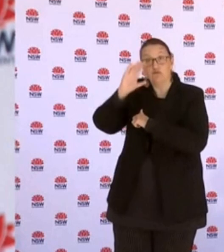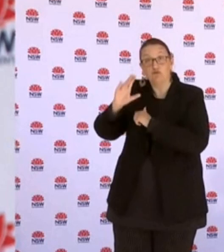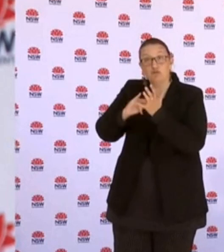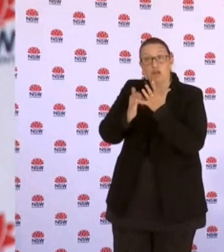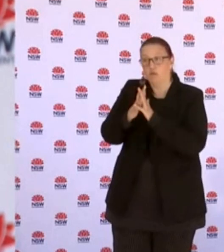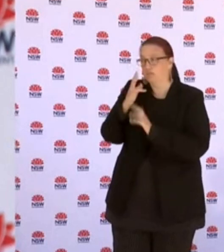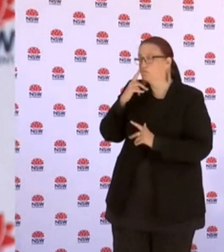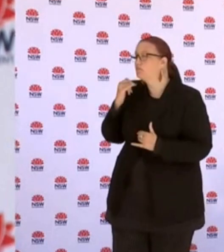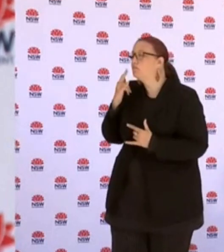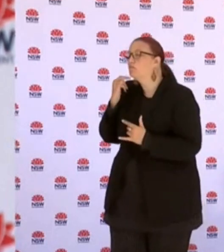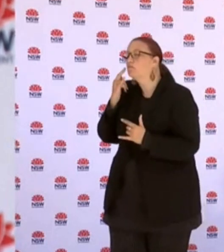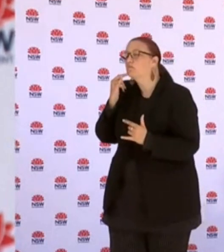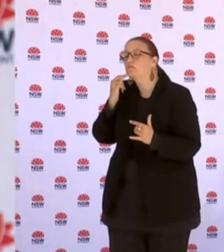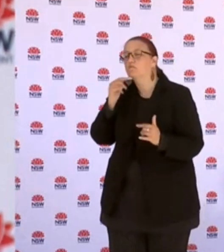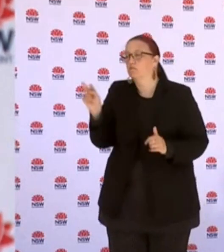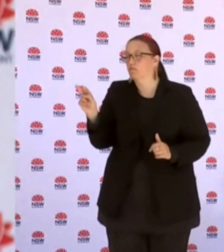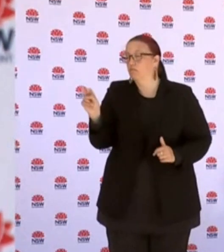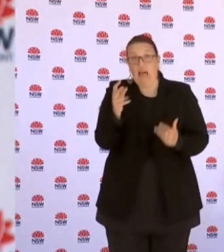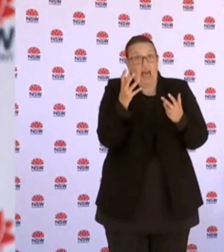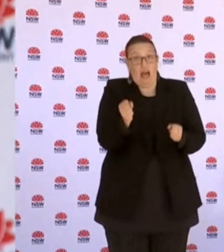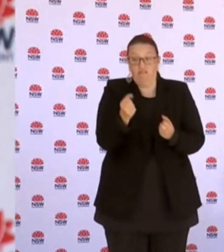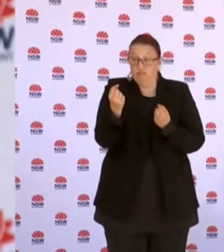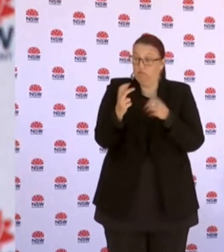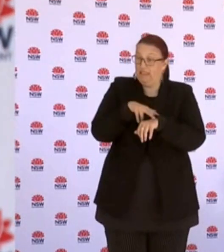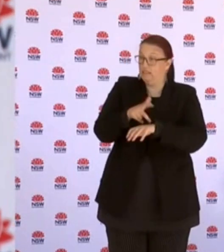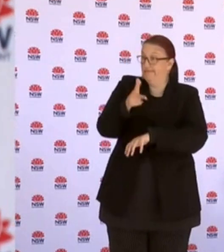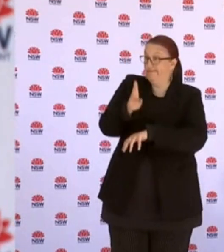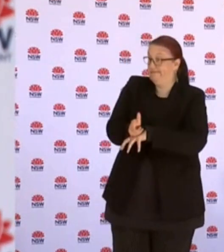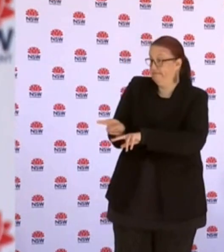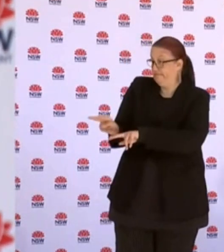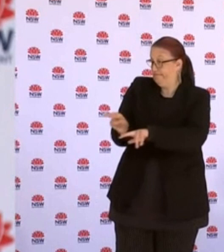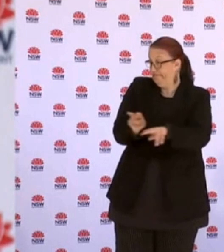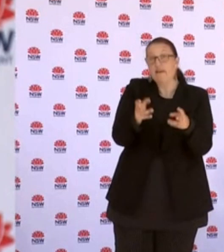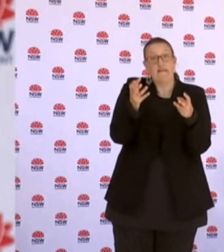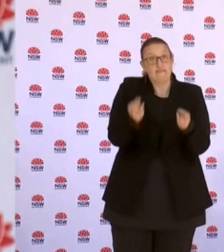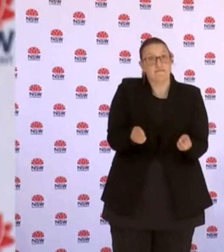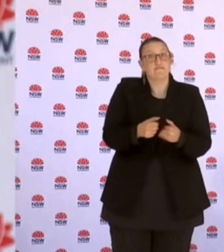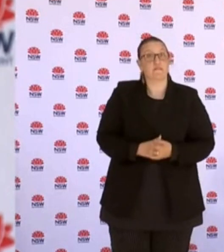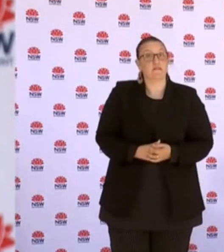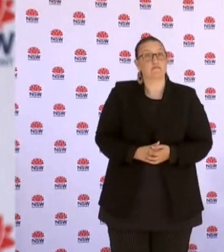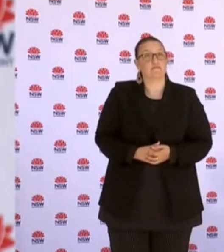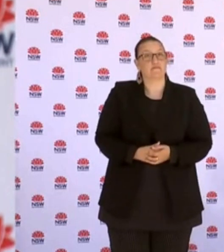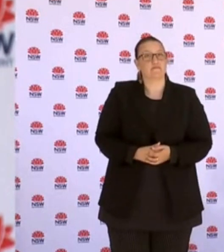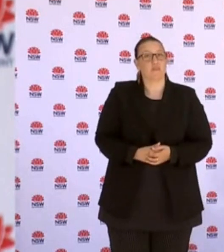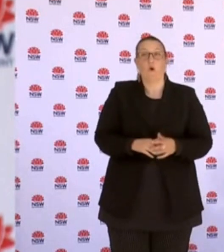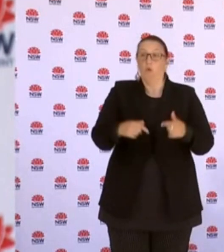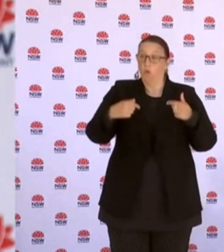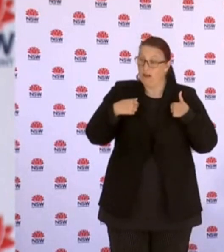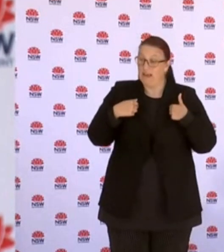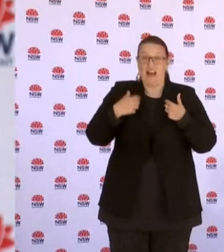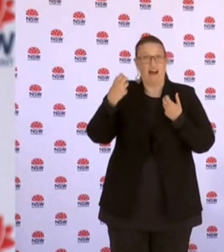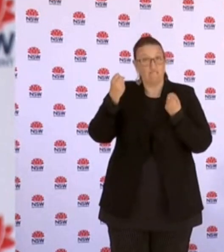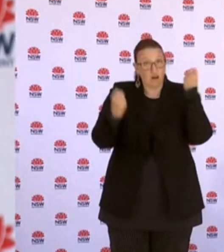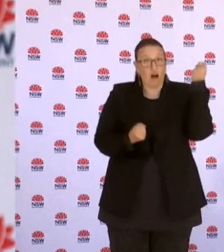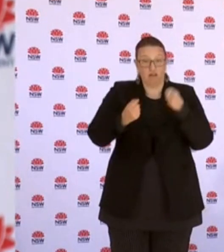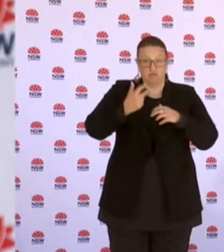areas, the rural areas, the remote areas. It has been very successful to date to create a very highly visible police presence. It